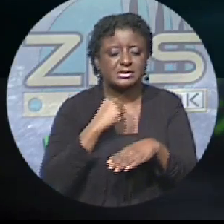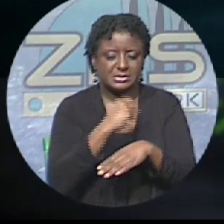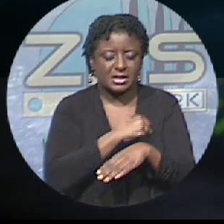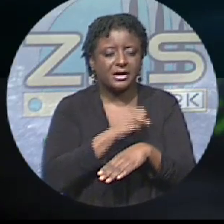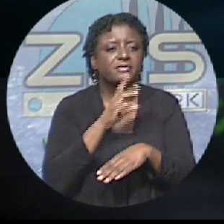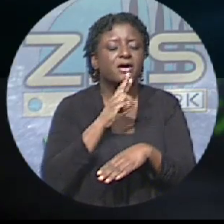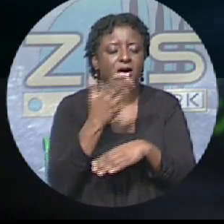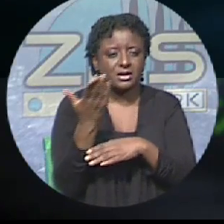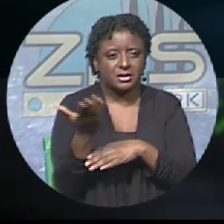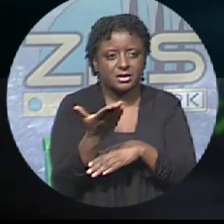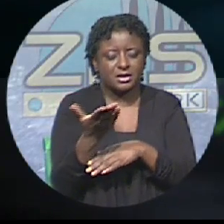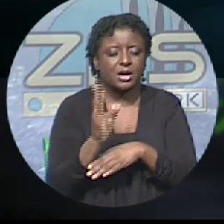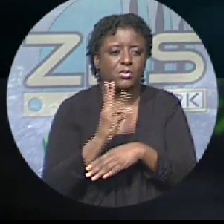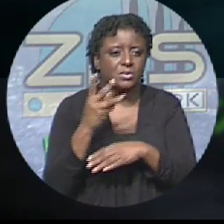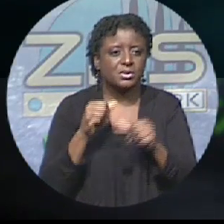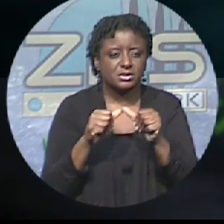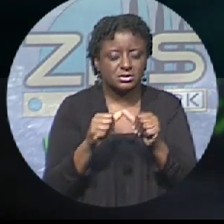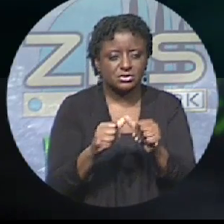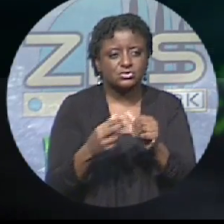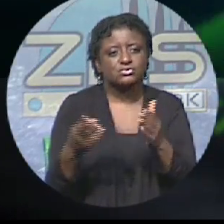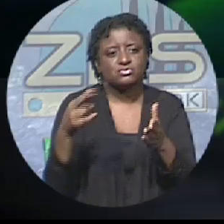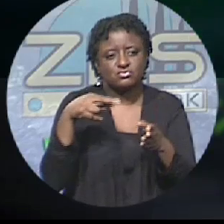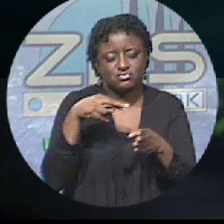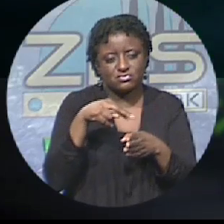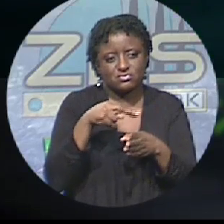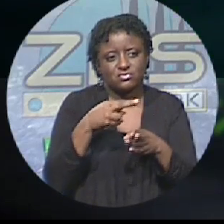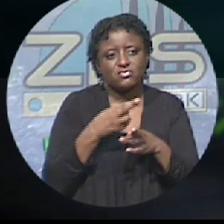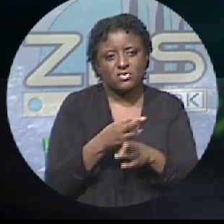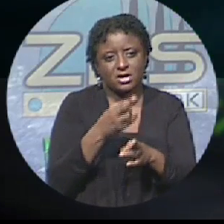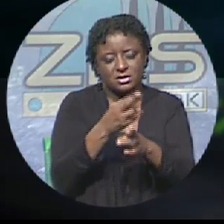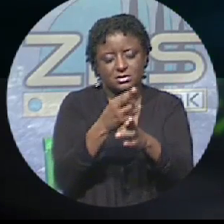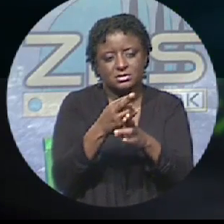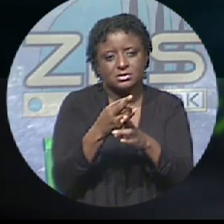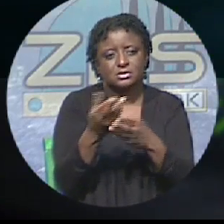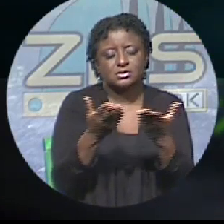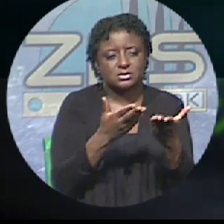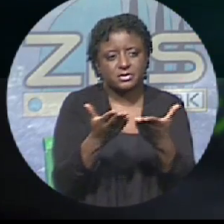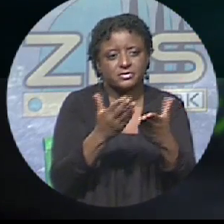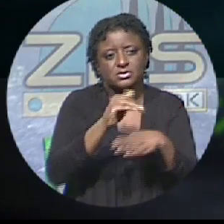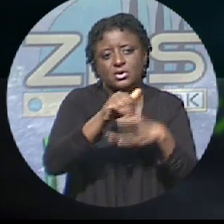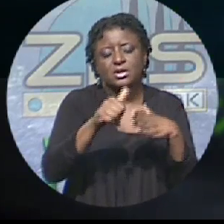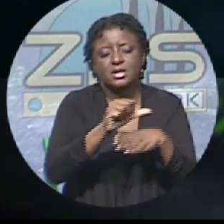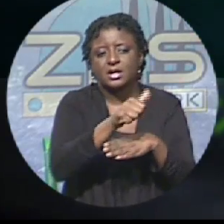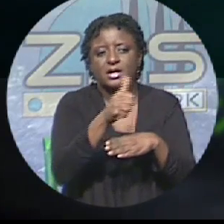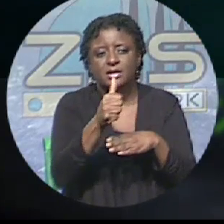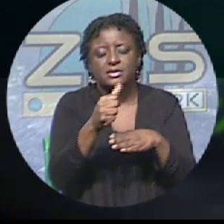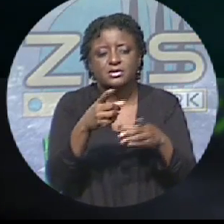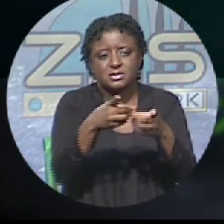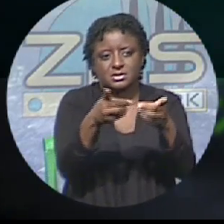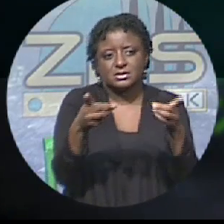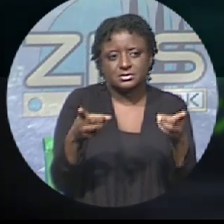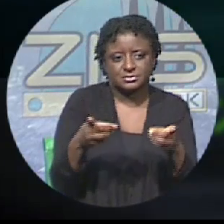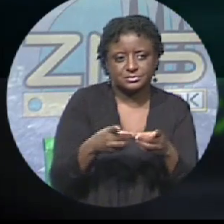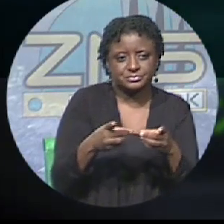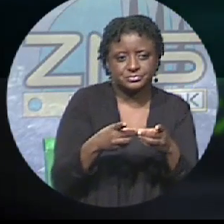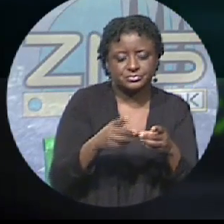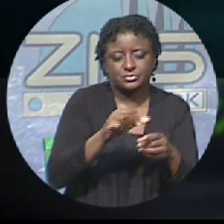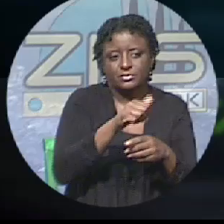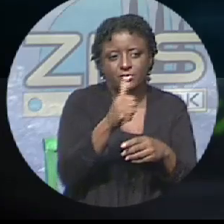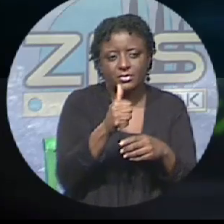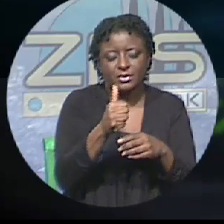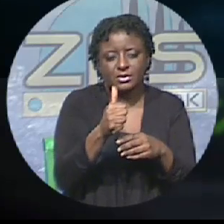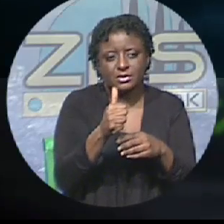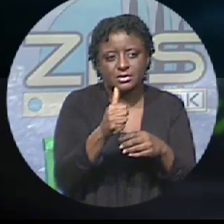resume regular service to those destinations. All other destinations, all other airports that have been